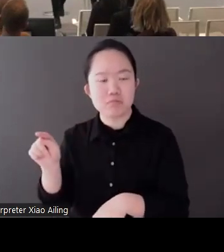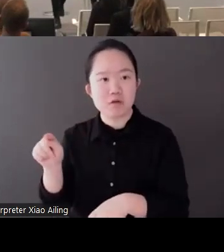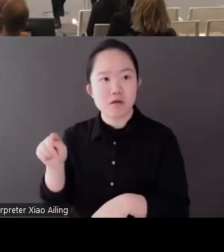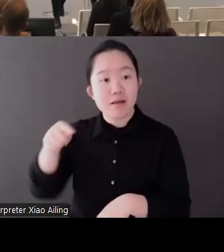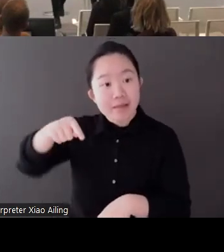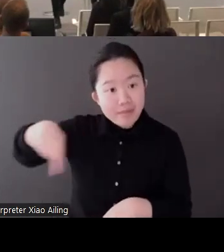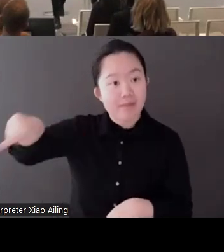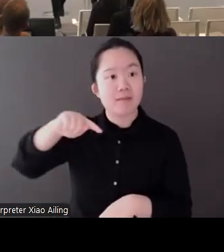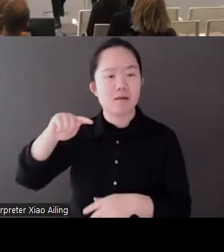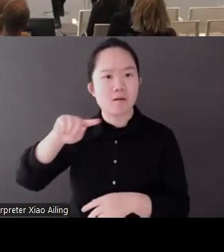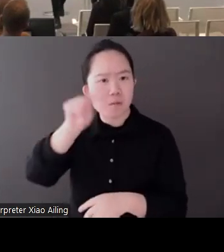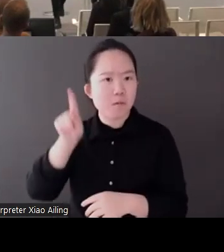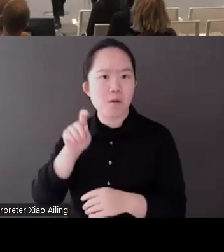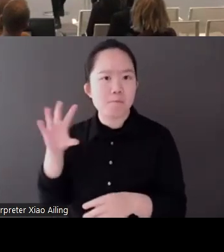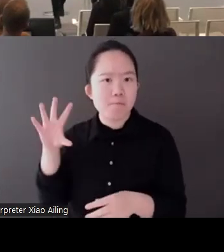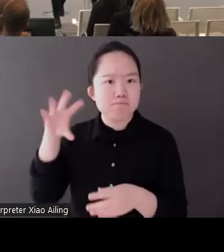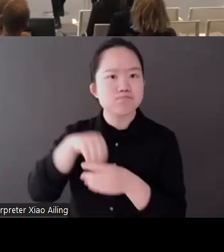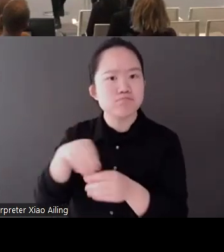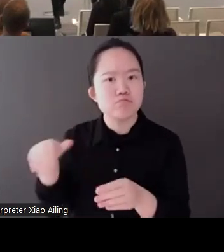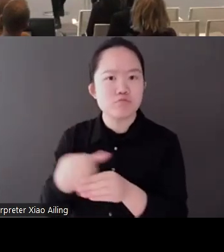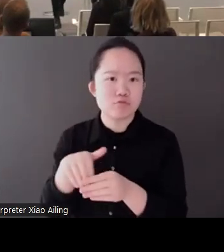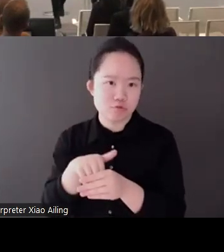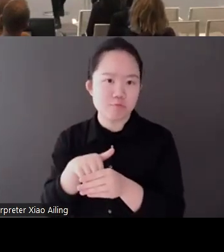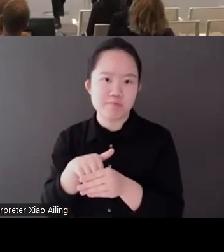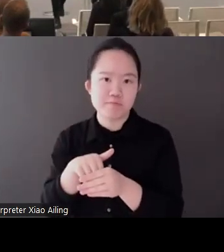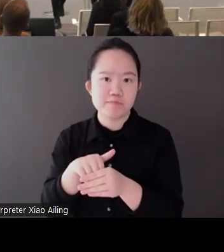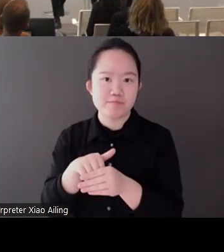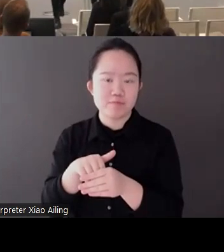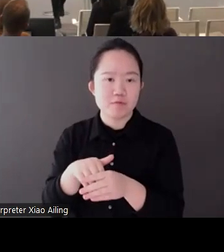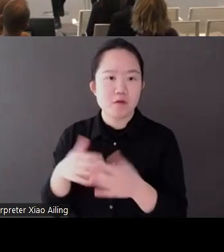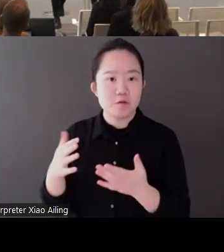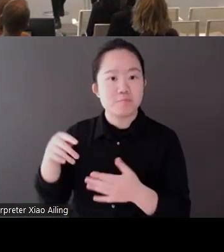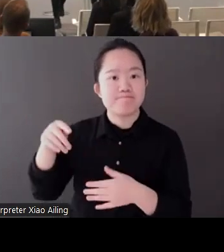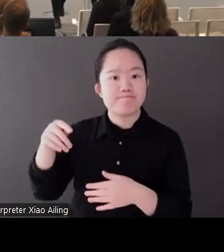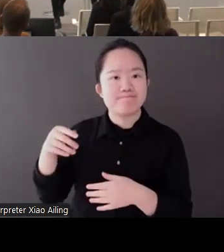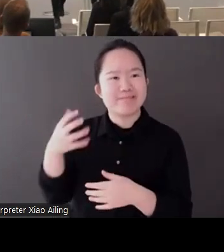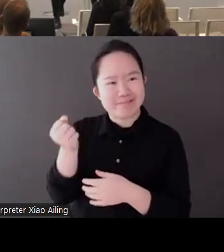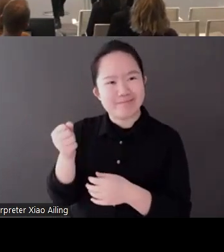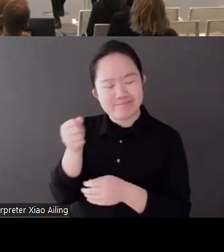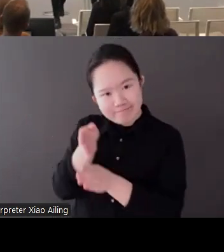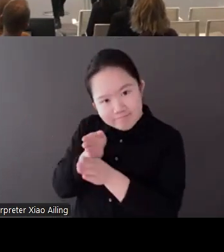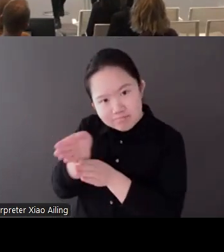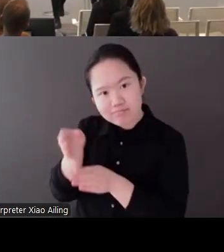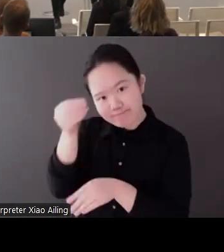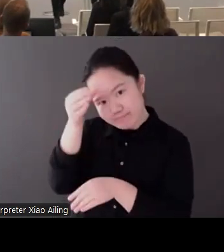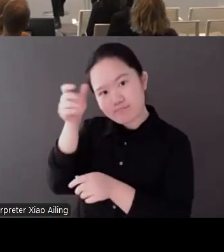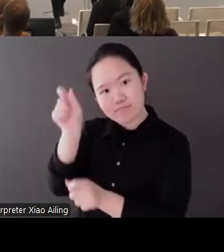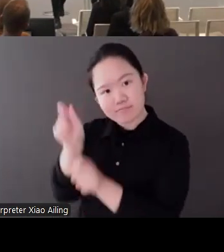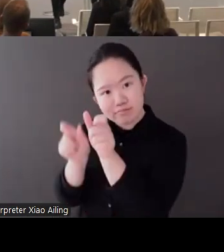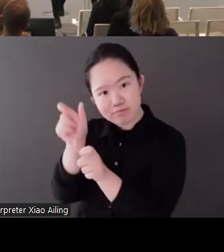the business needs. So it's a both way street. So yeah, we have